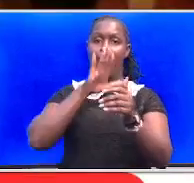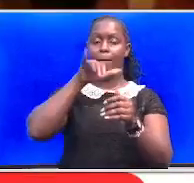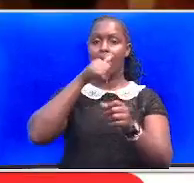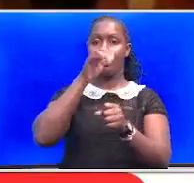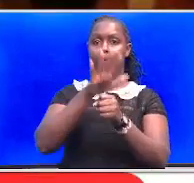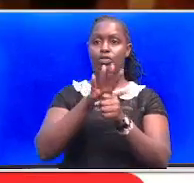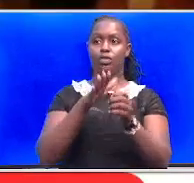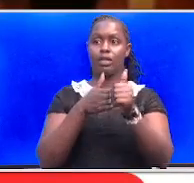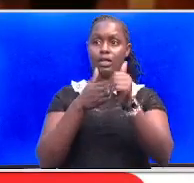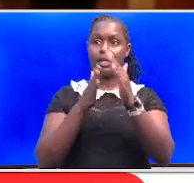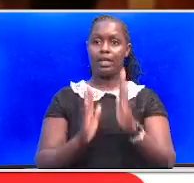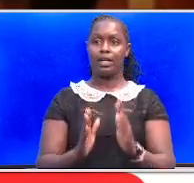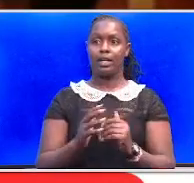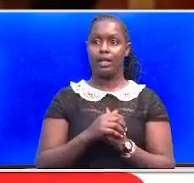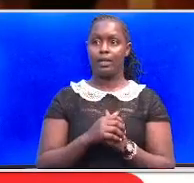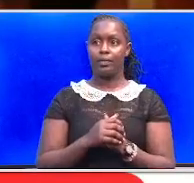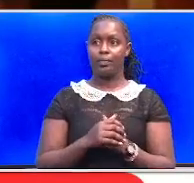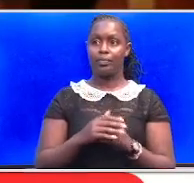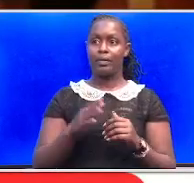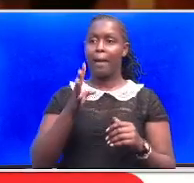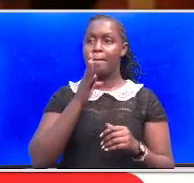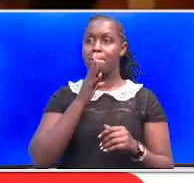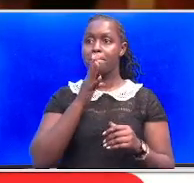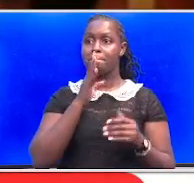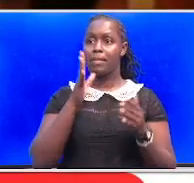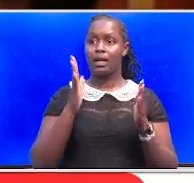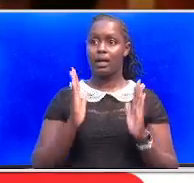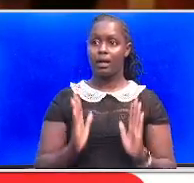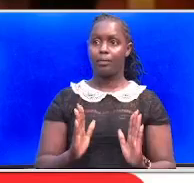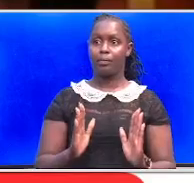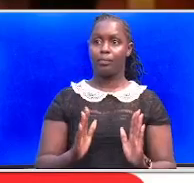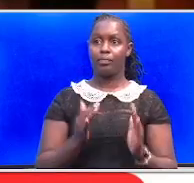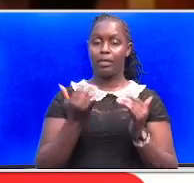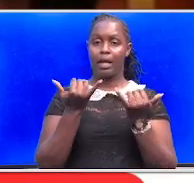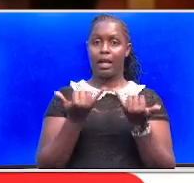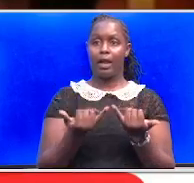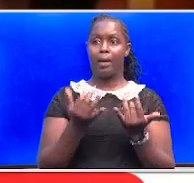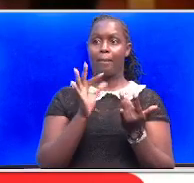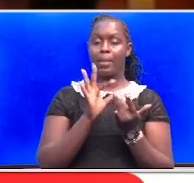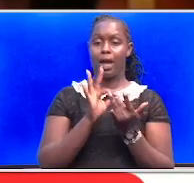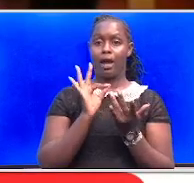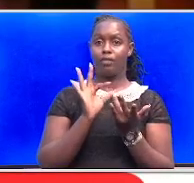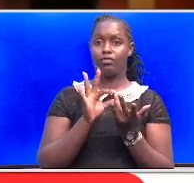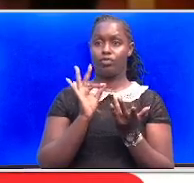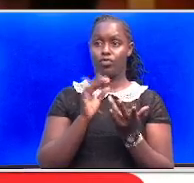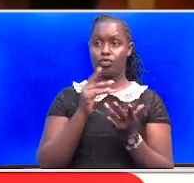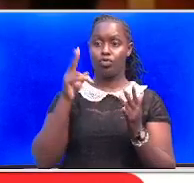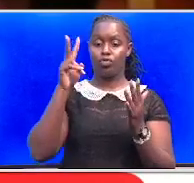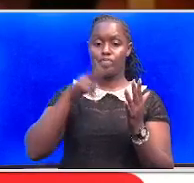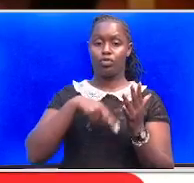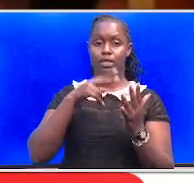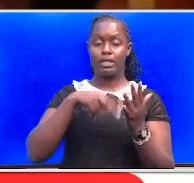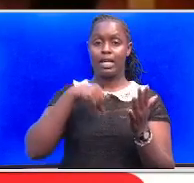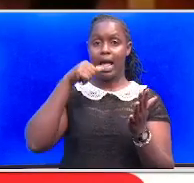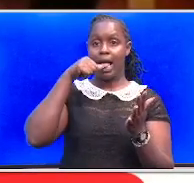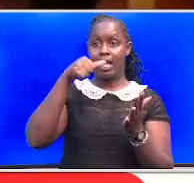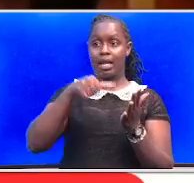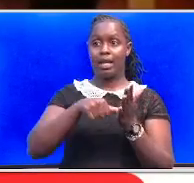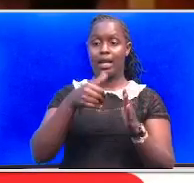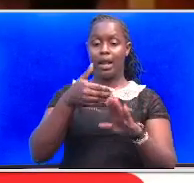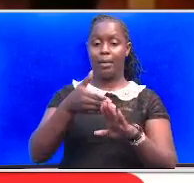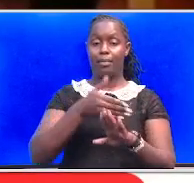Ichung'wah. Honorable Speaker, I have chosen to read this letter out because I find